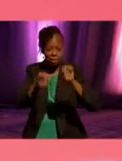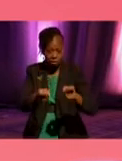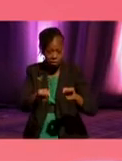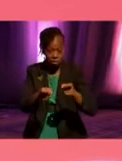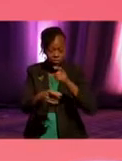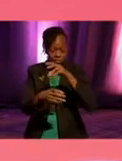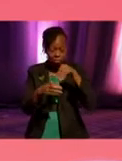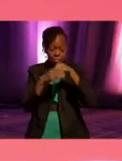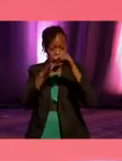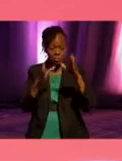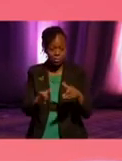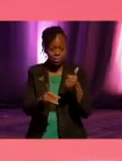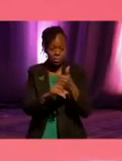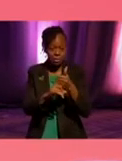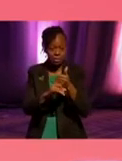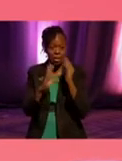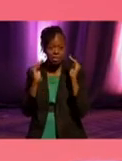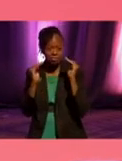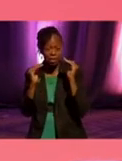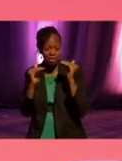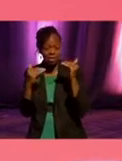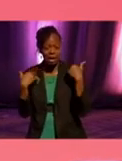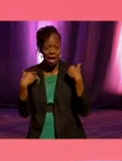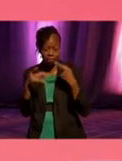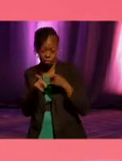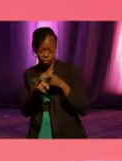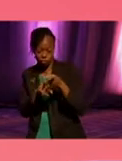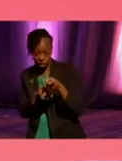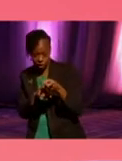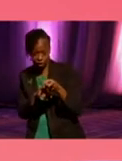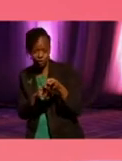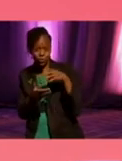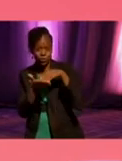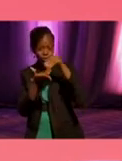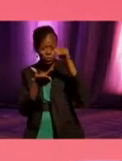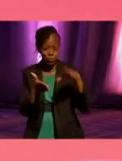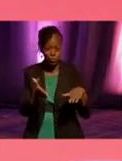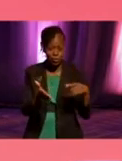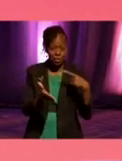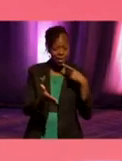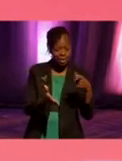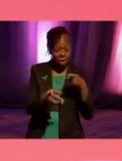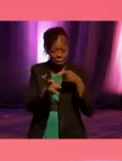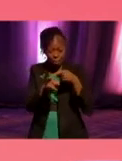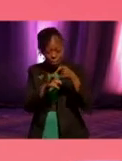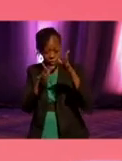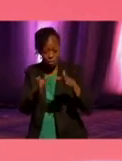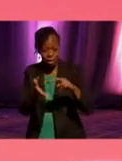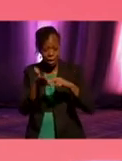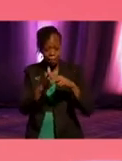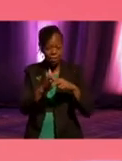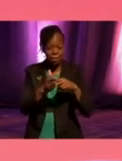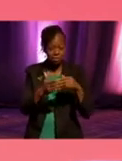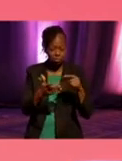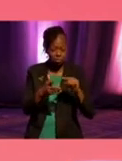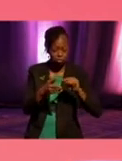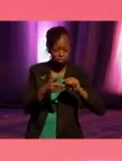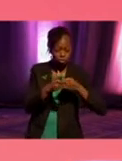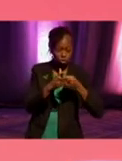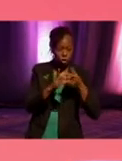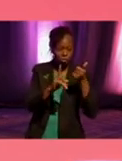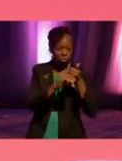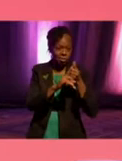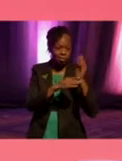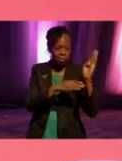Participants are anticipated to be professionals, students, and when I say professionals, it's entrepreneurs,